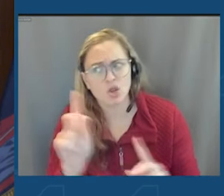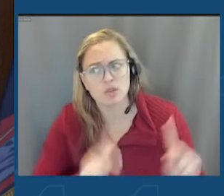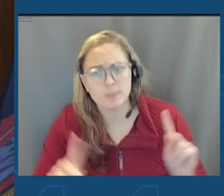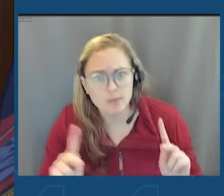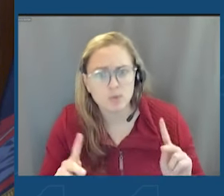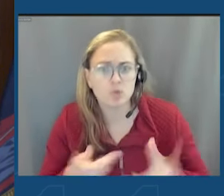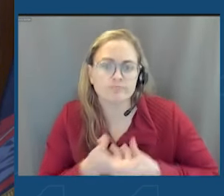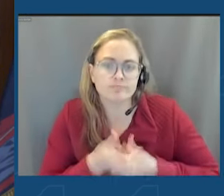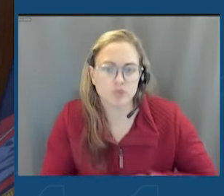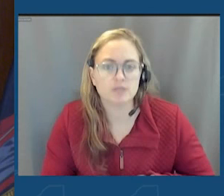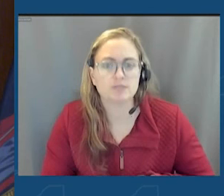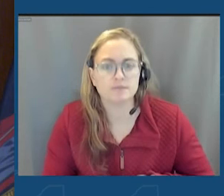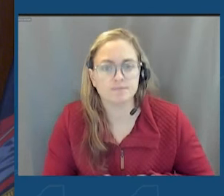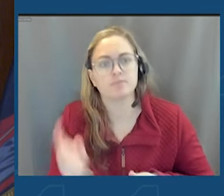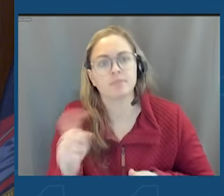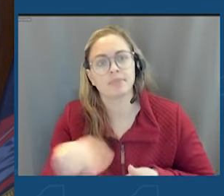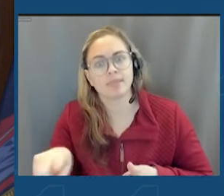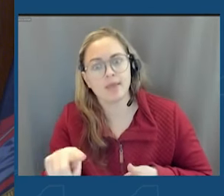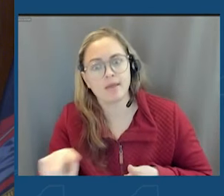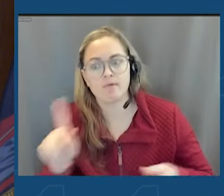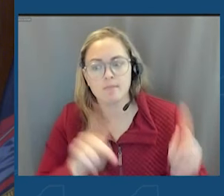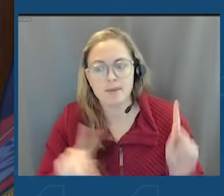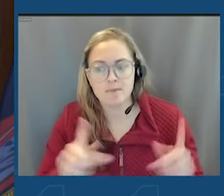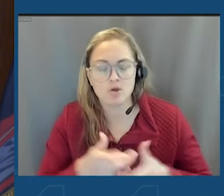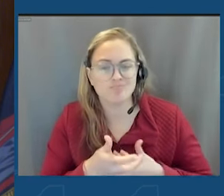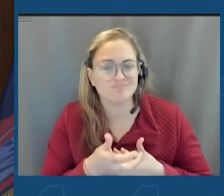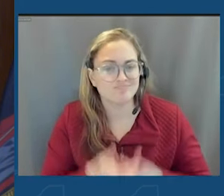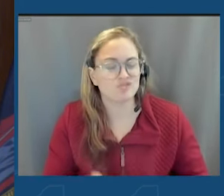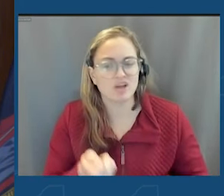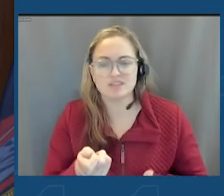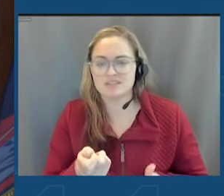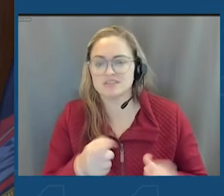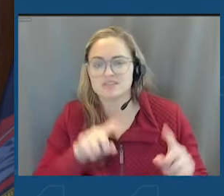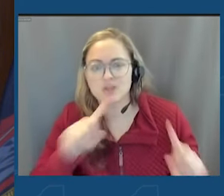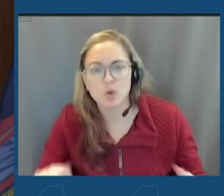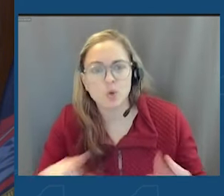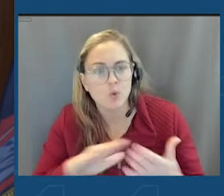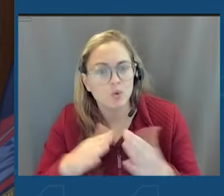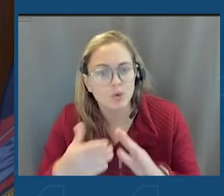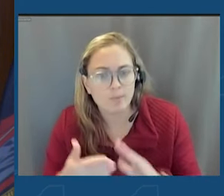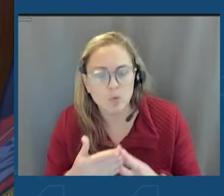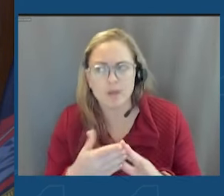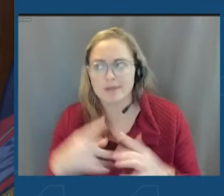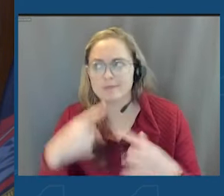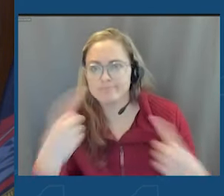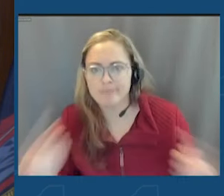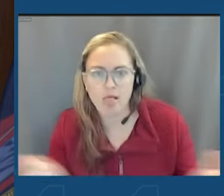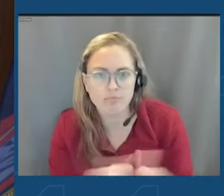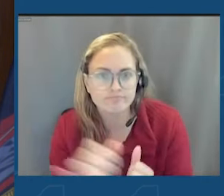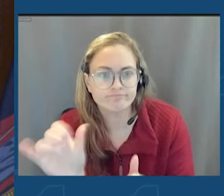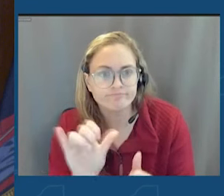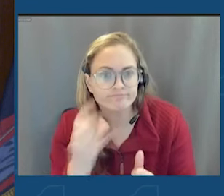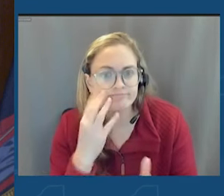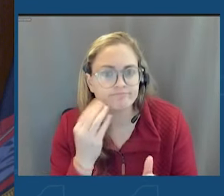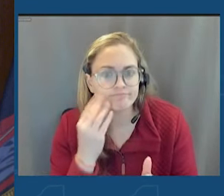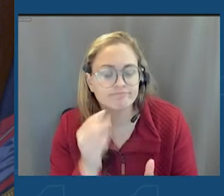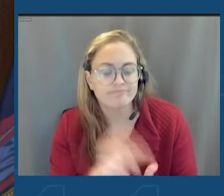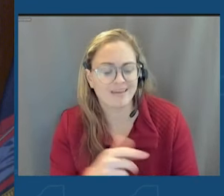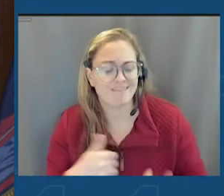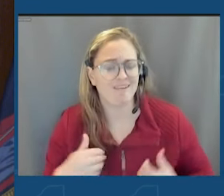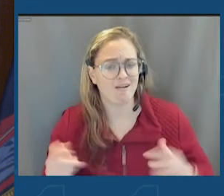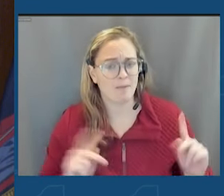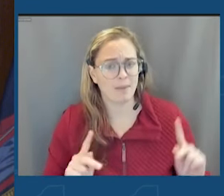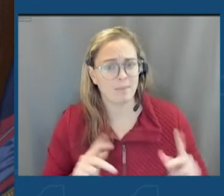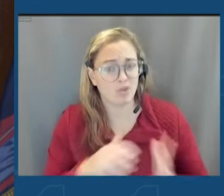trust. They are the ones who are the trusted individuals who can go to a community, tell what it's like, and how young people in particular are